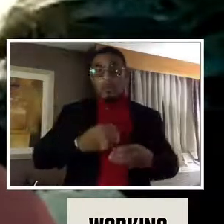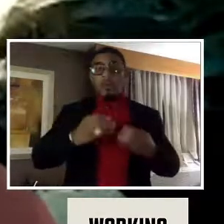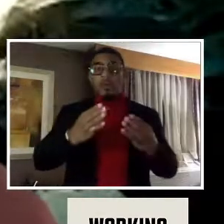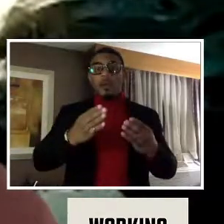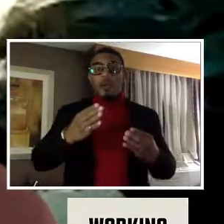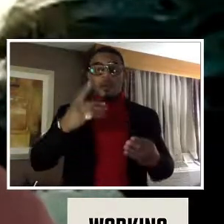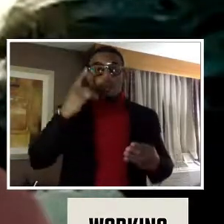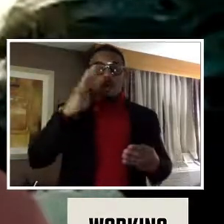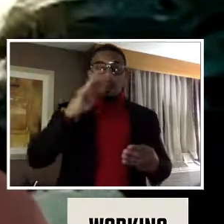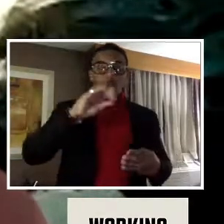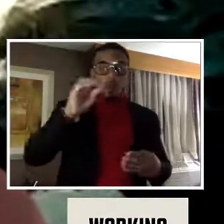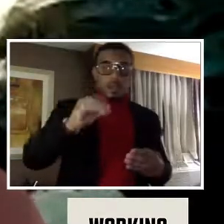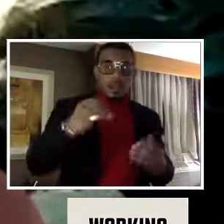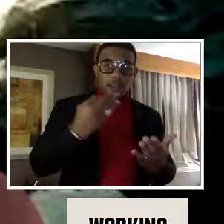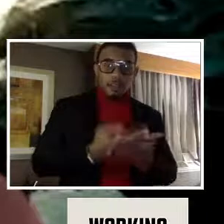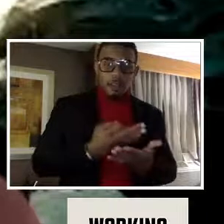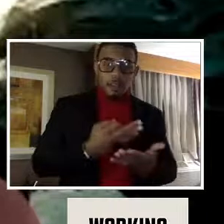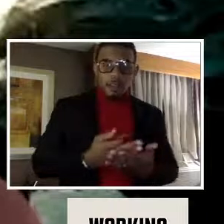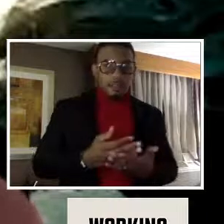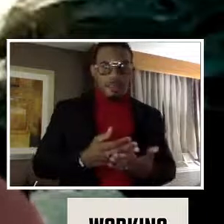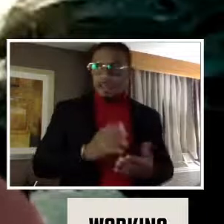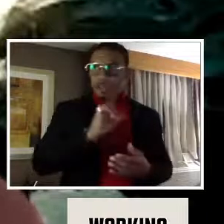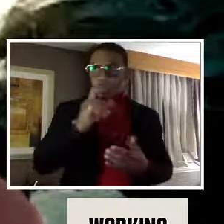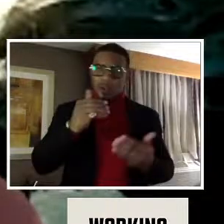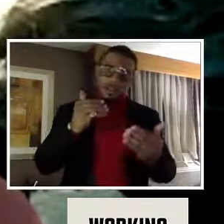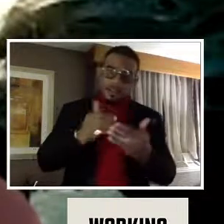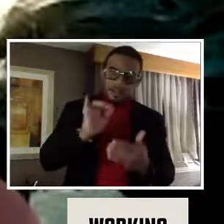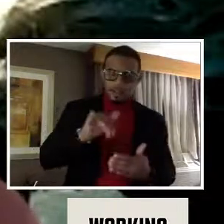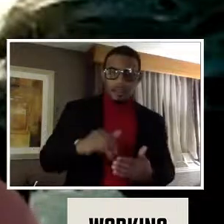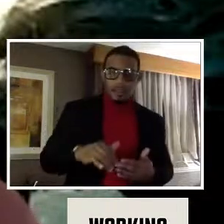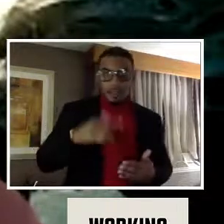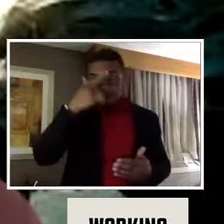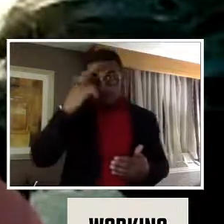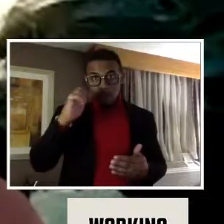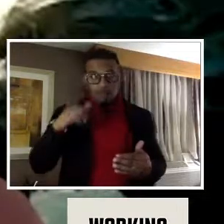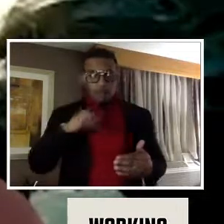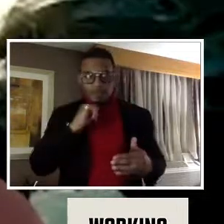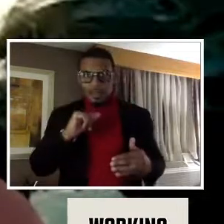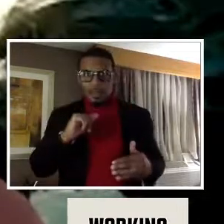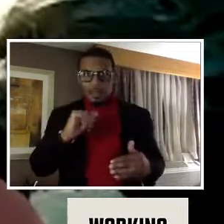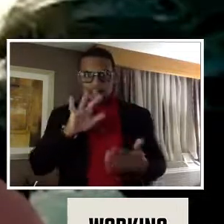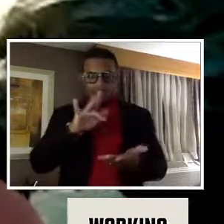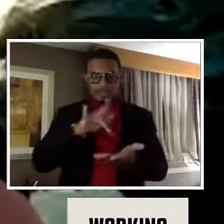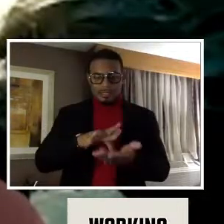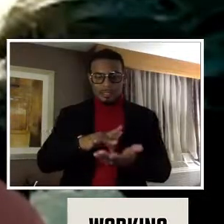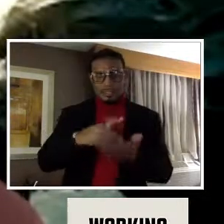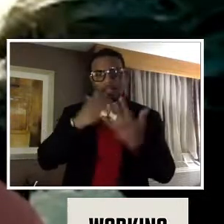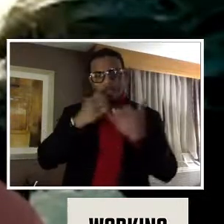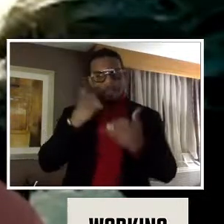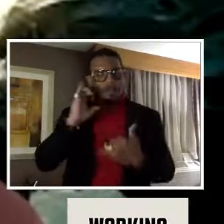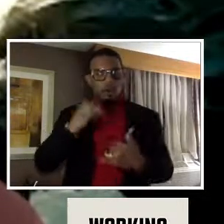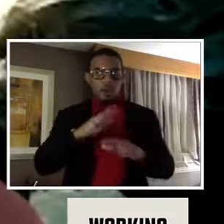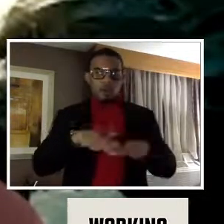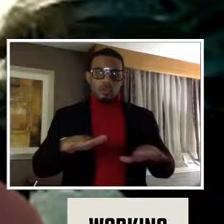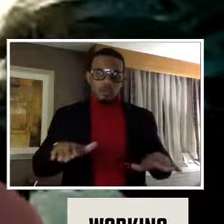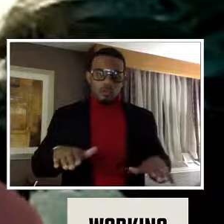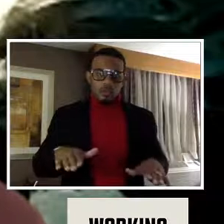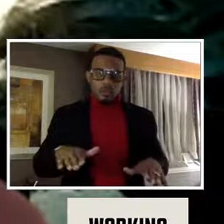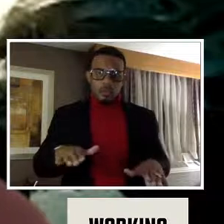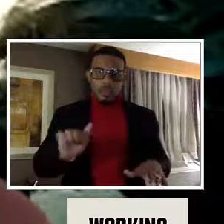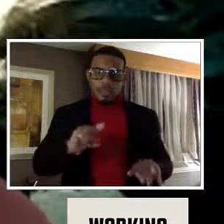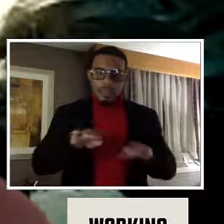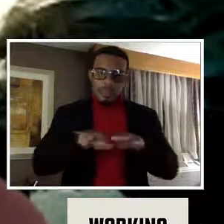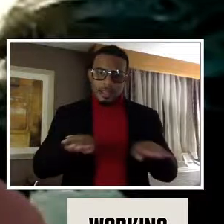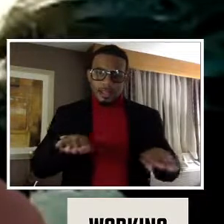providing 40% funding, and it is nowhere near that because we have not centered and cared for our children at